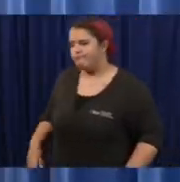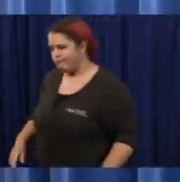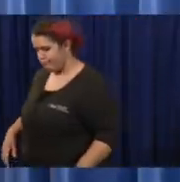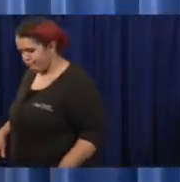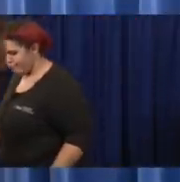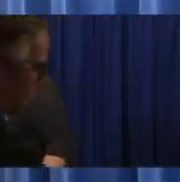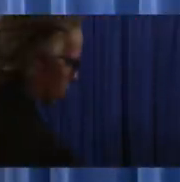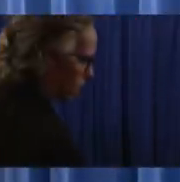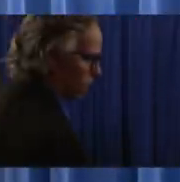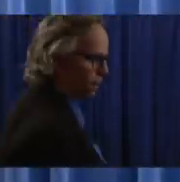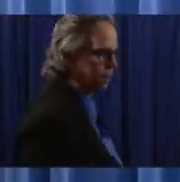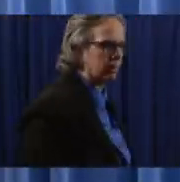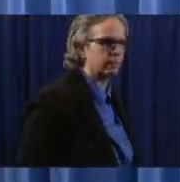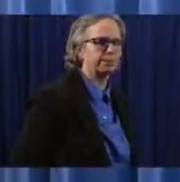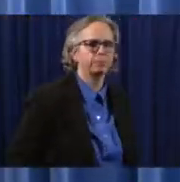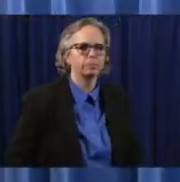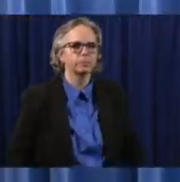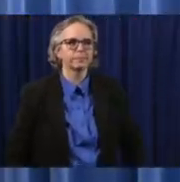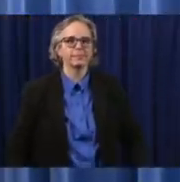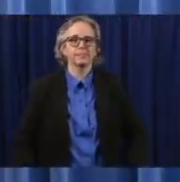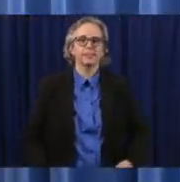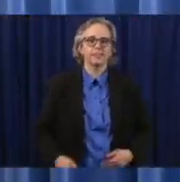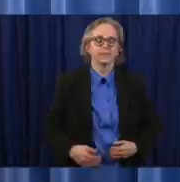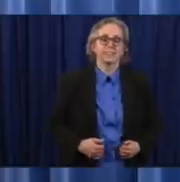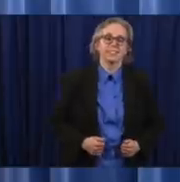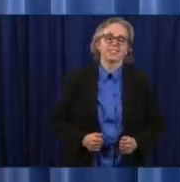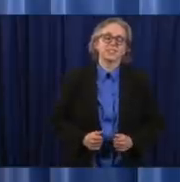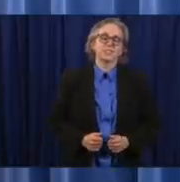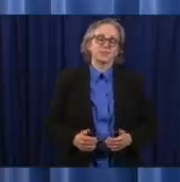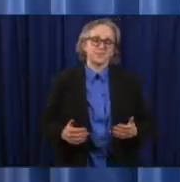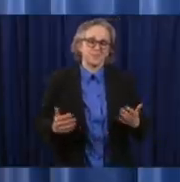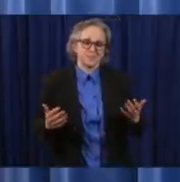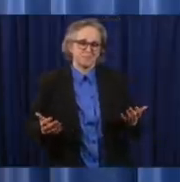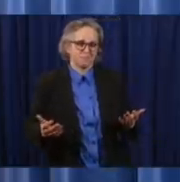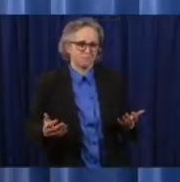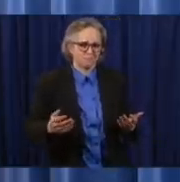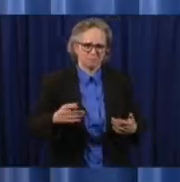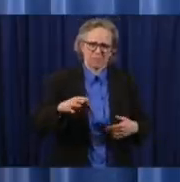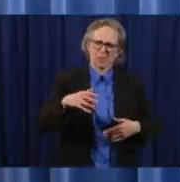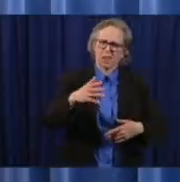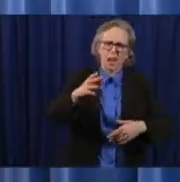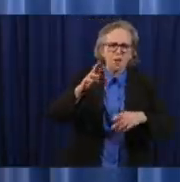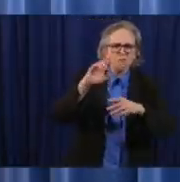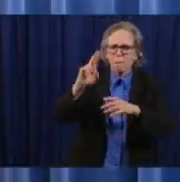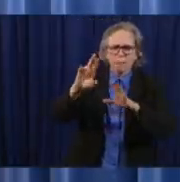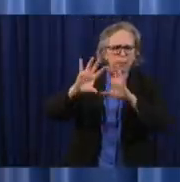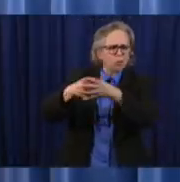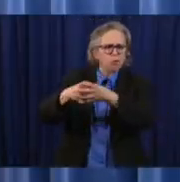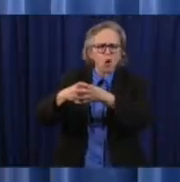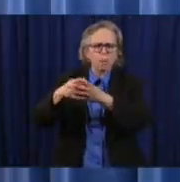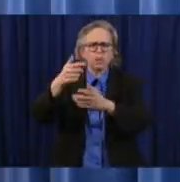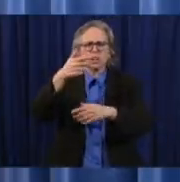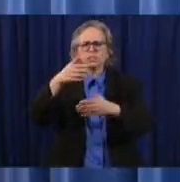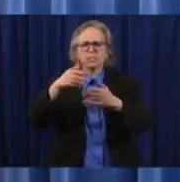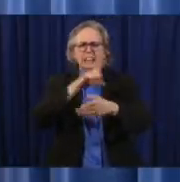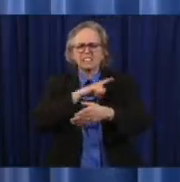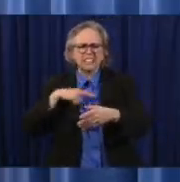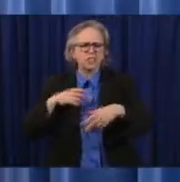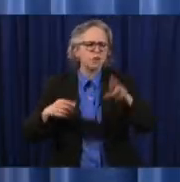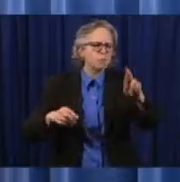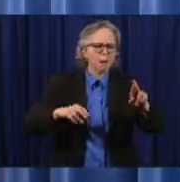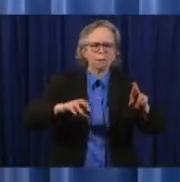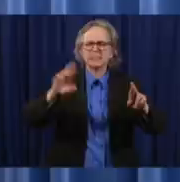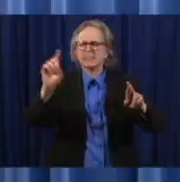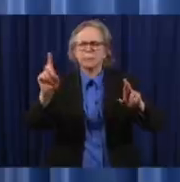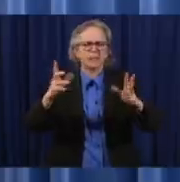I've had a very good relationship with members of the General Assembly, Republicans, Democrats, House